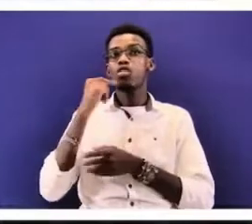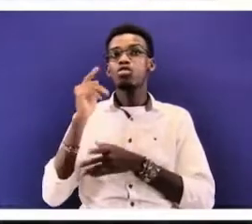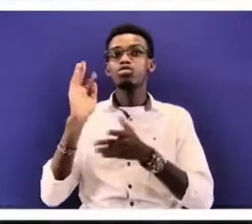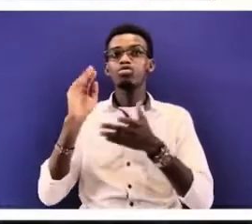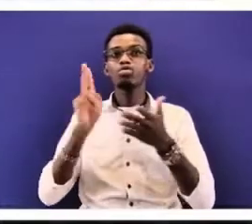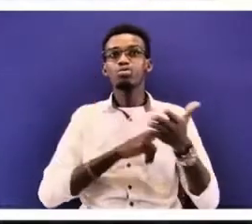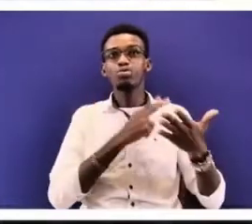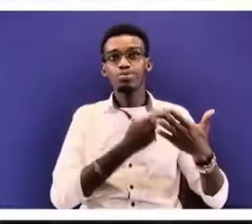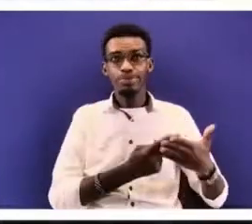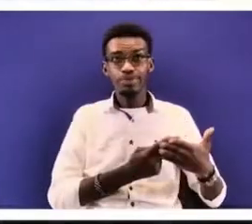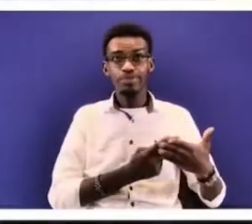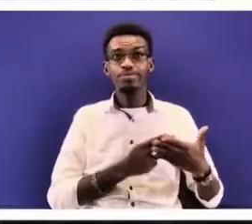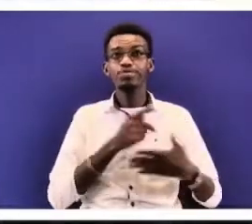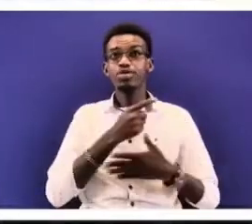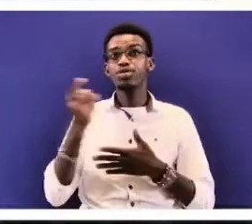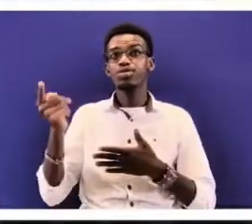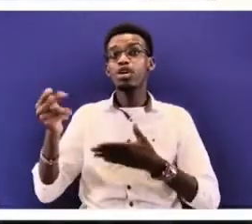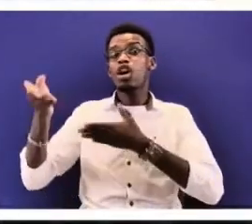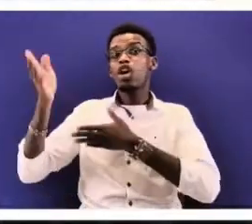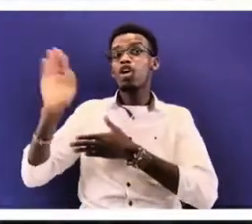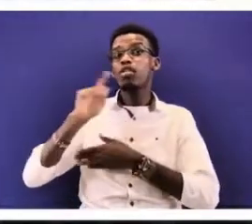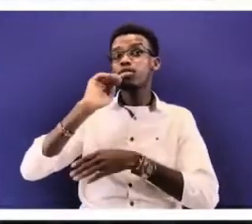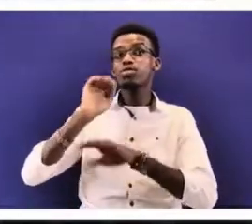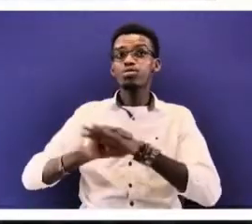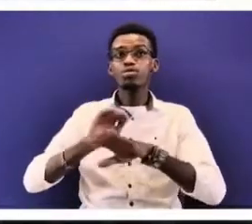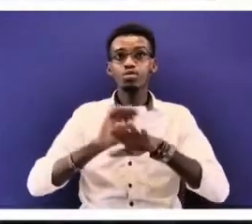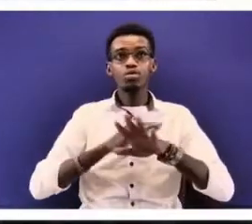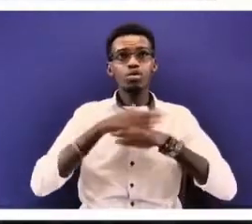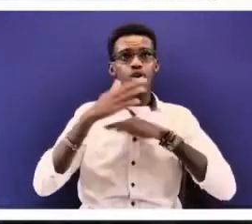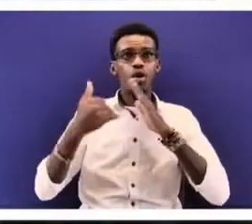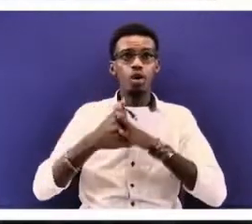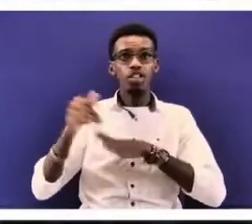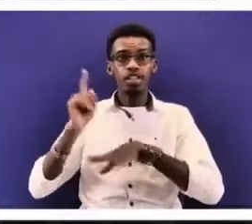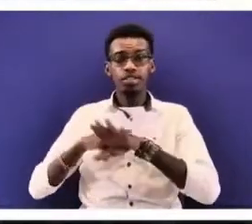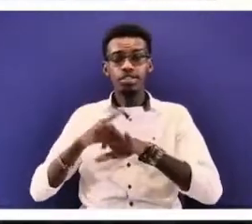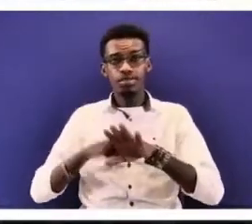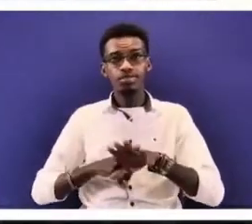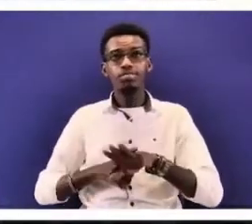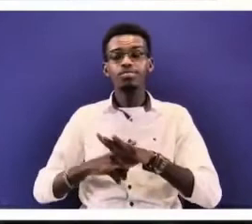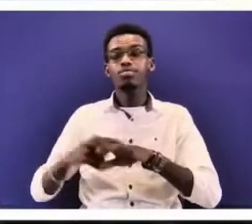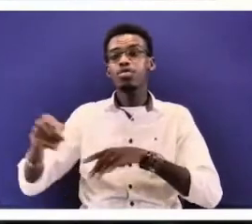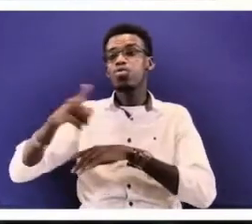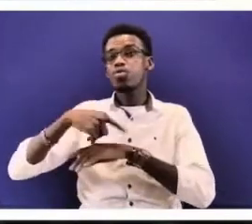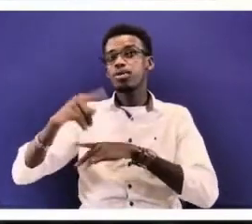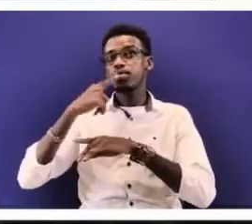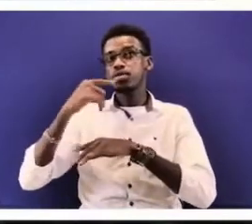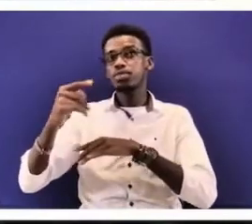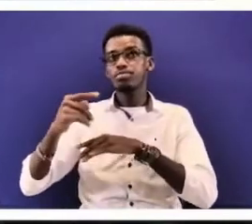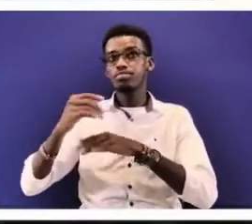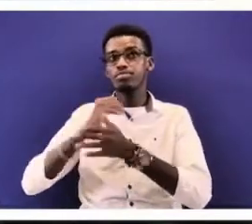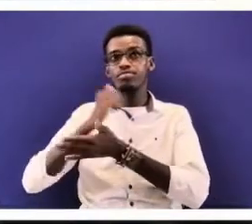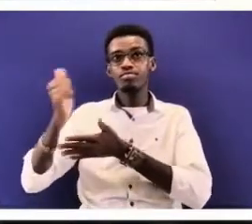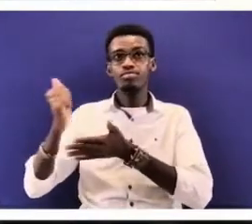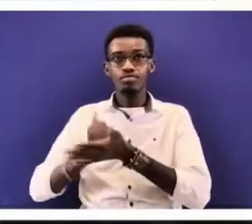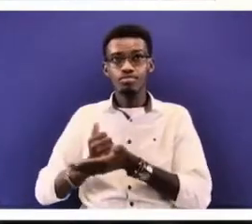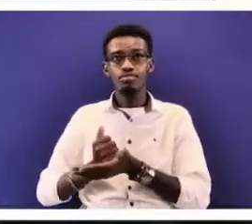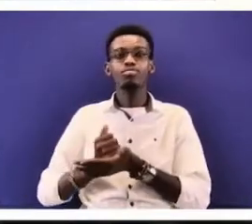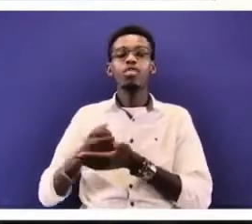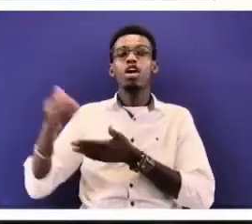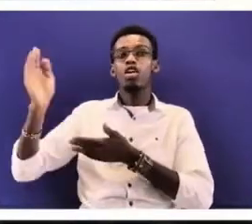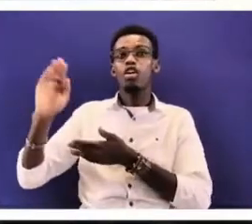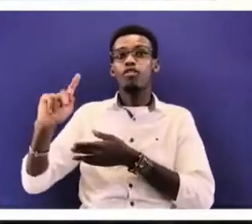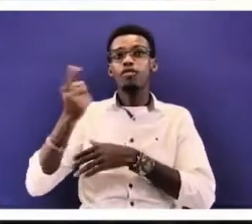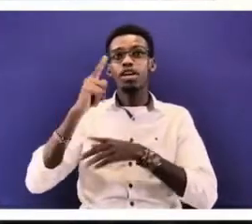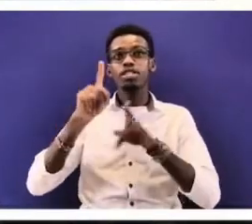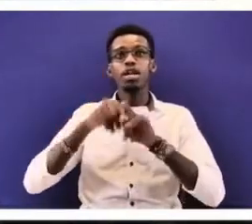you. God is good all the time, we say. The God is the first and